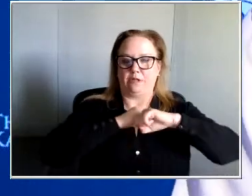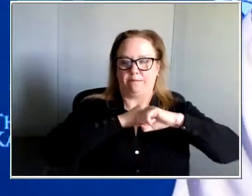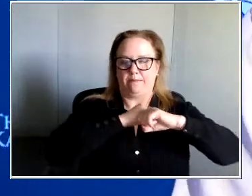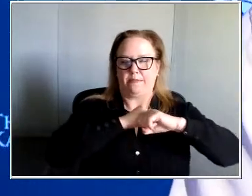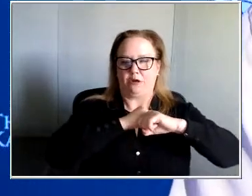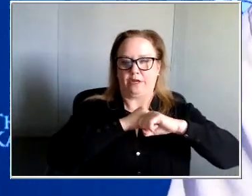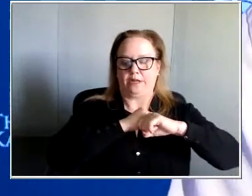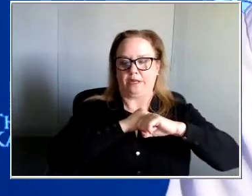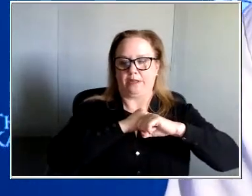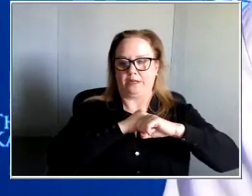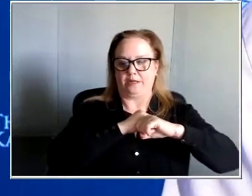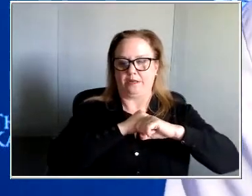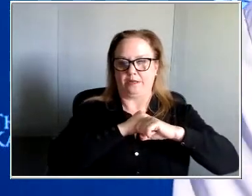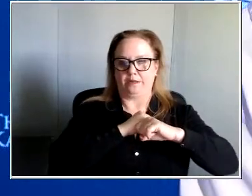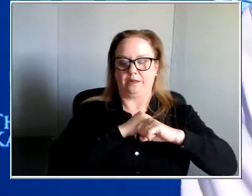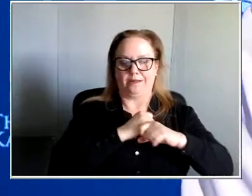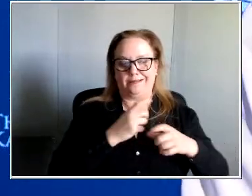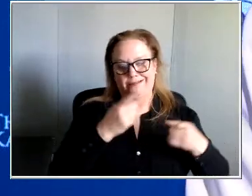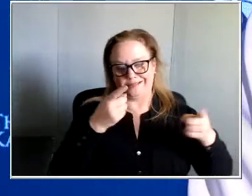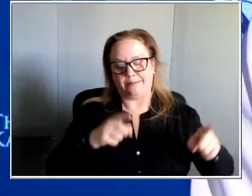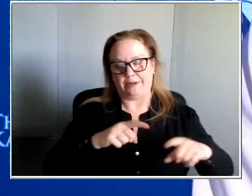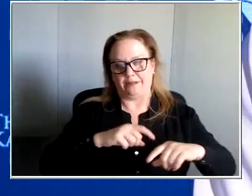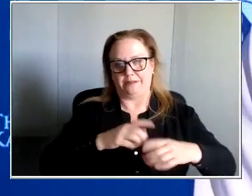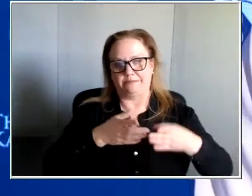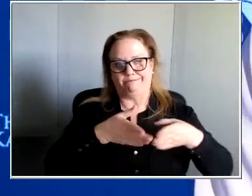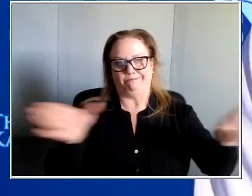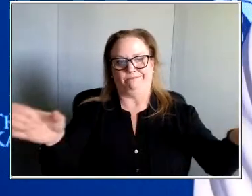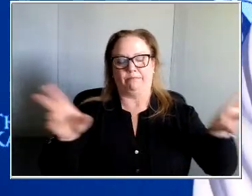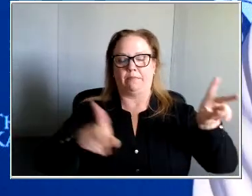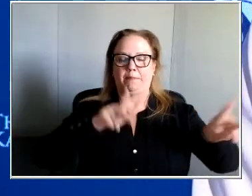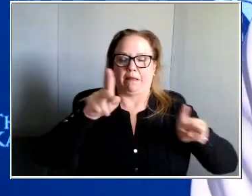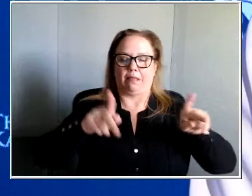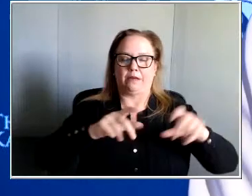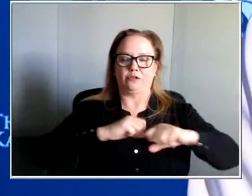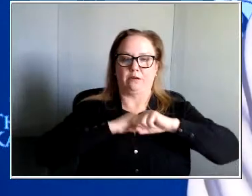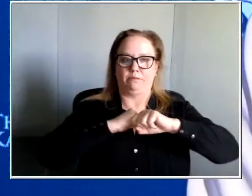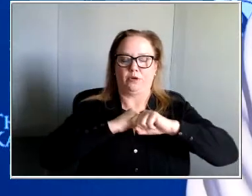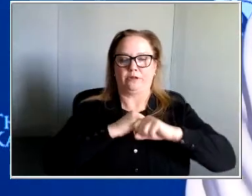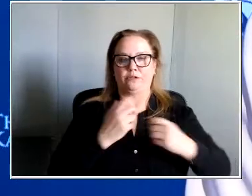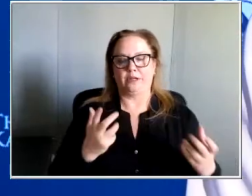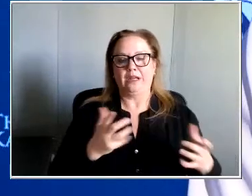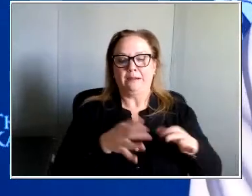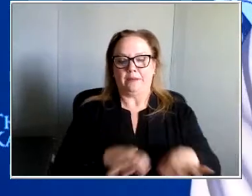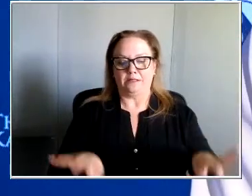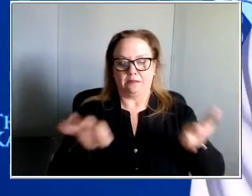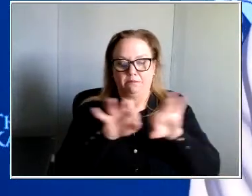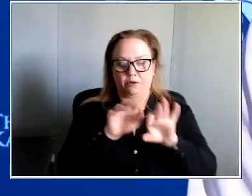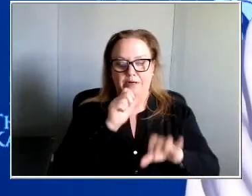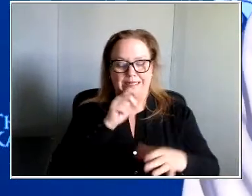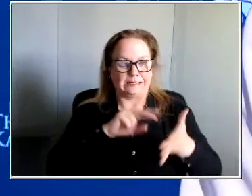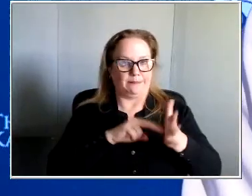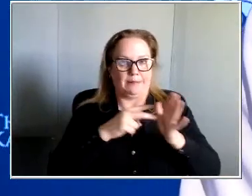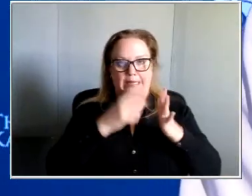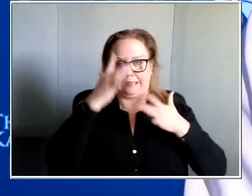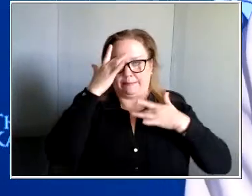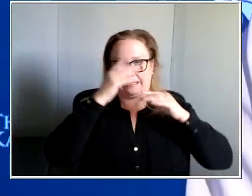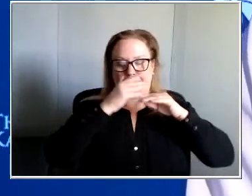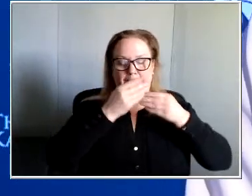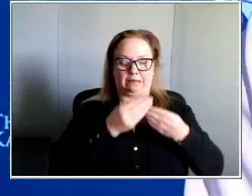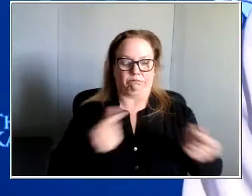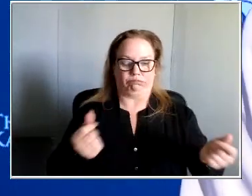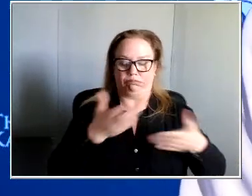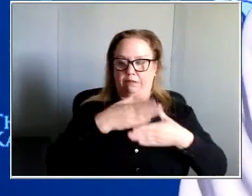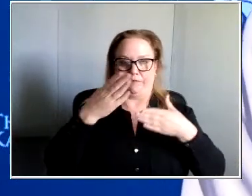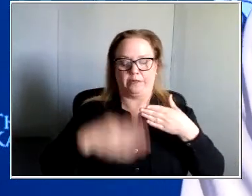playing out is to this population immunity. But I think the important thing for that is it doesn't mean that the pandemic is over. What that means is there